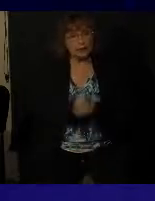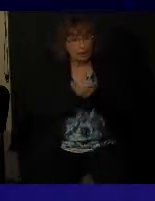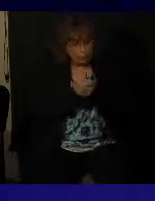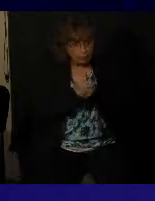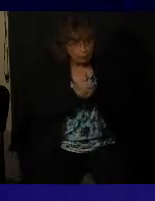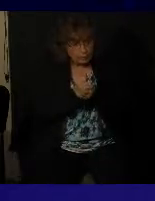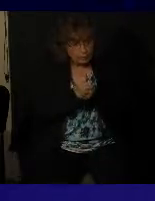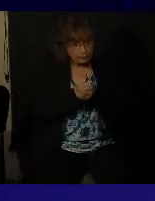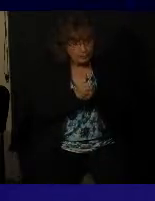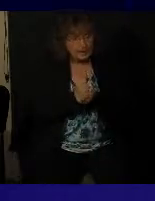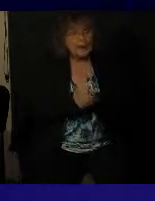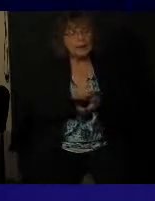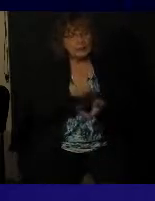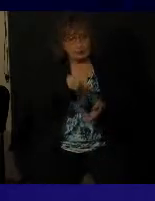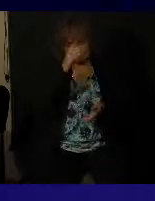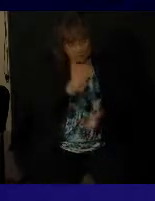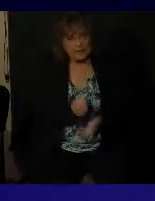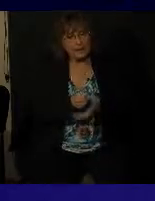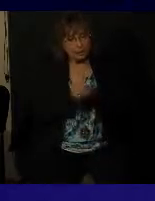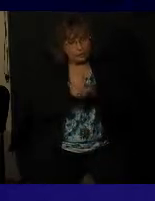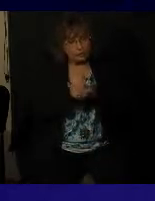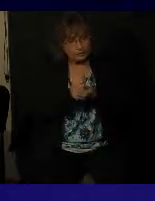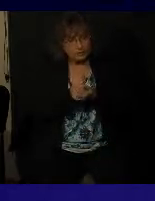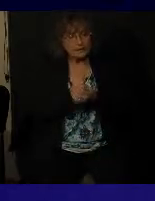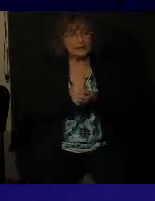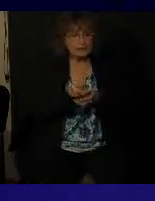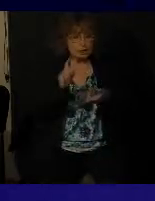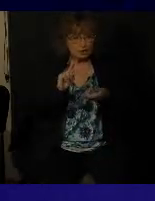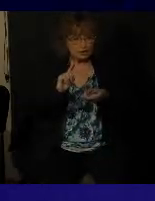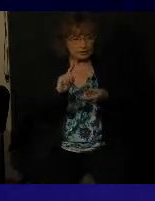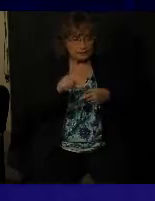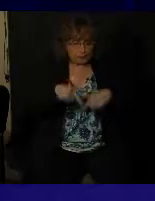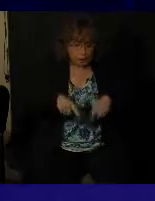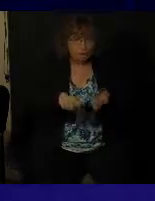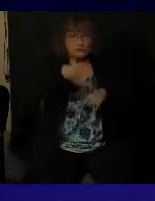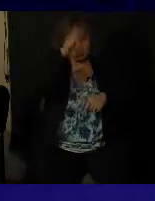people. So Salem was a huge